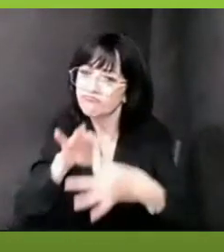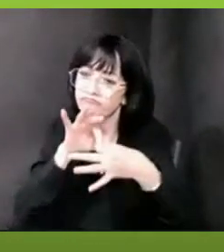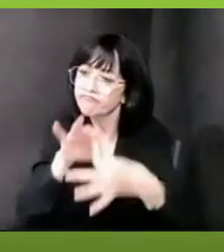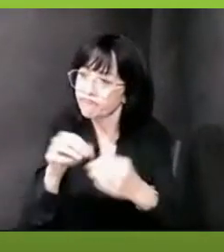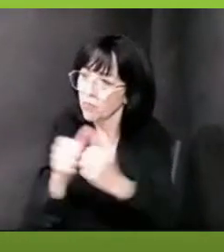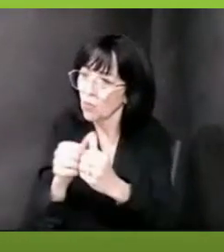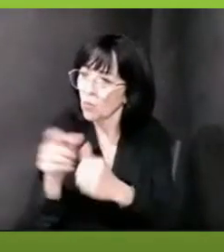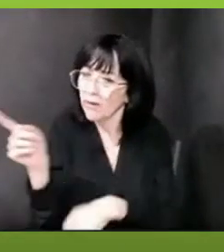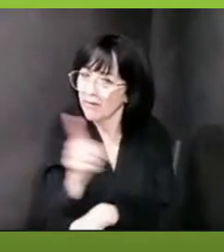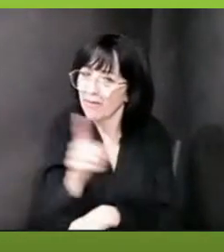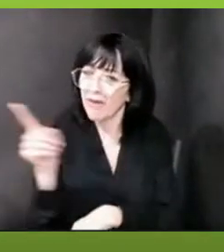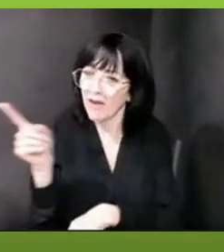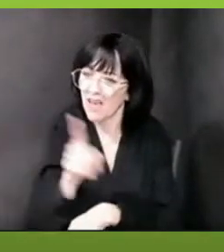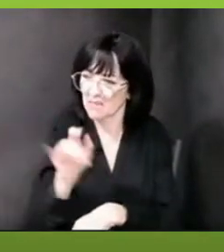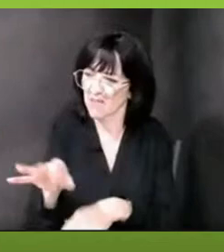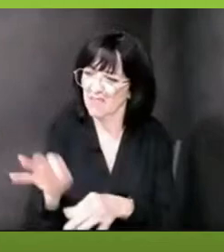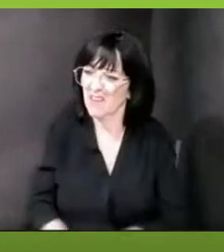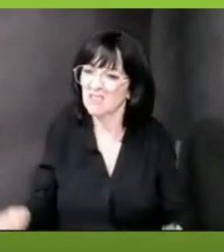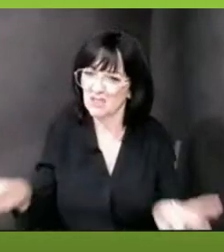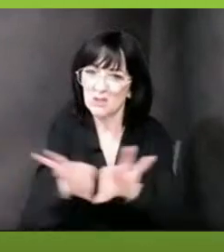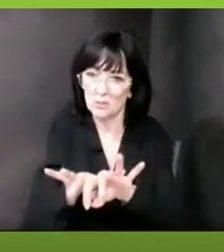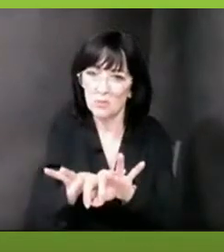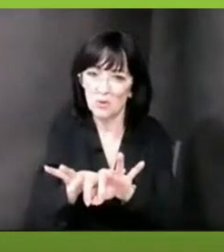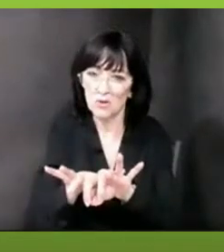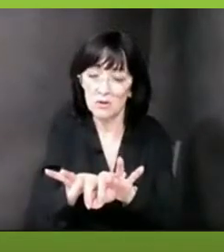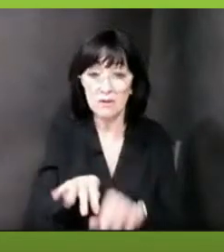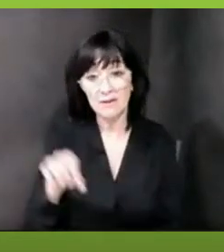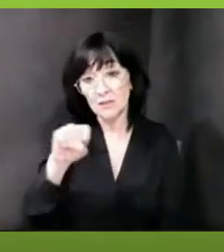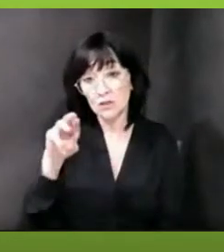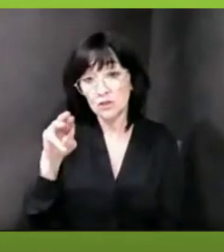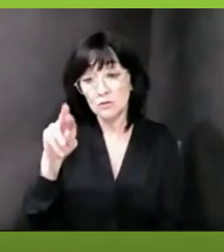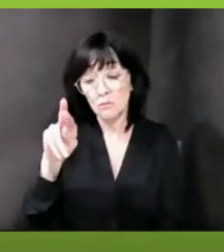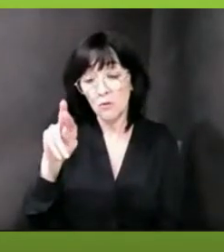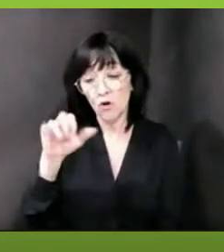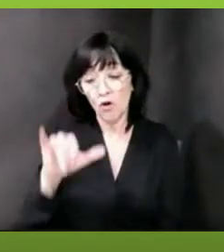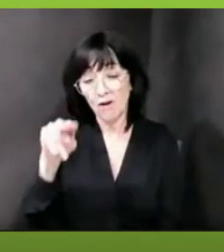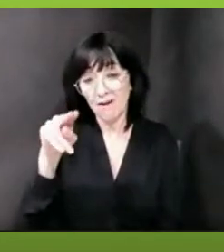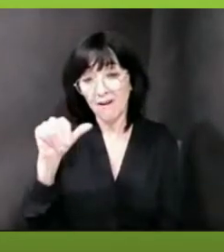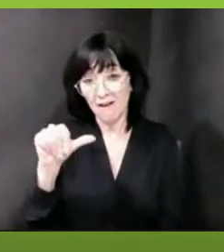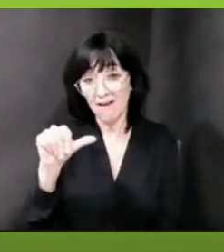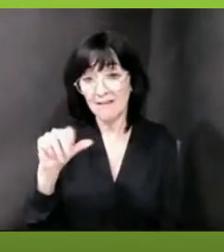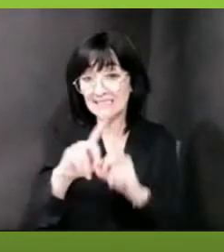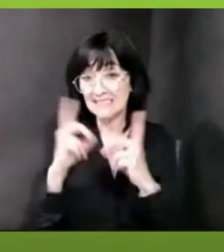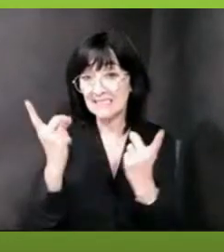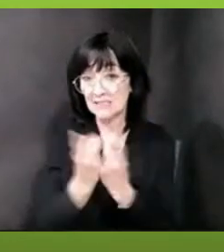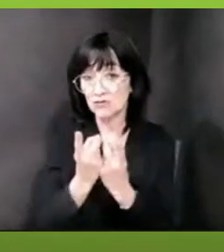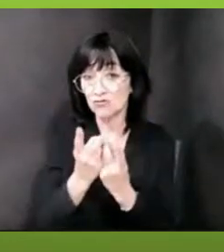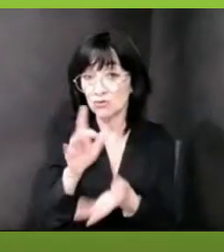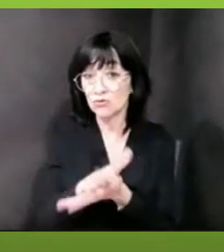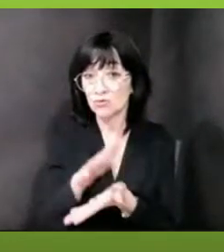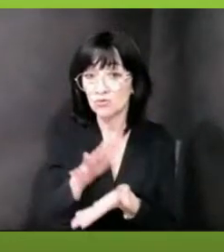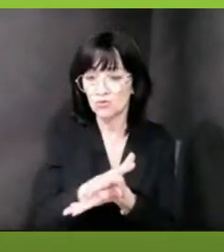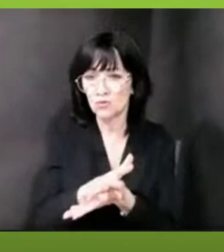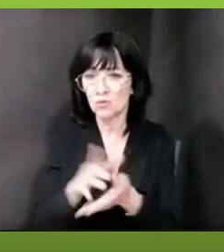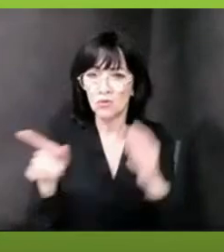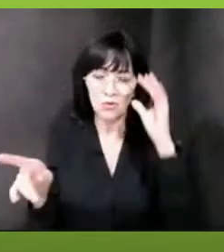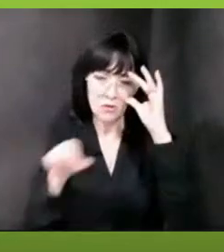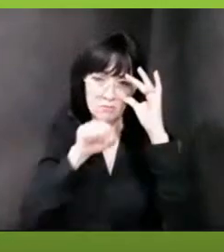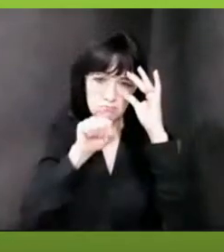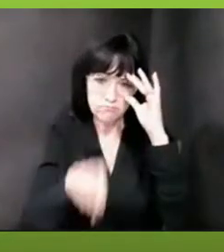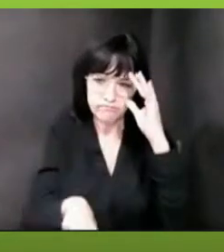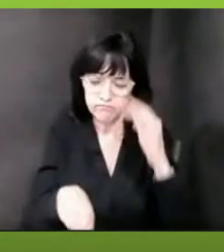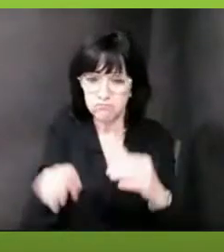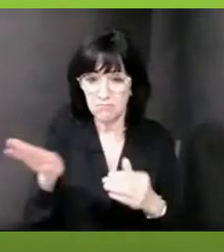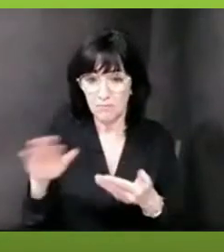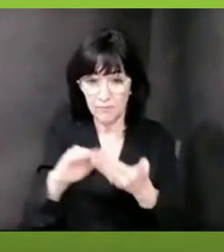And Smyrna District is huge with helping our community. I don't have to worry about any type of